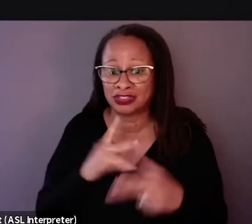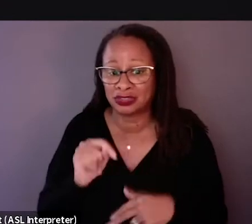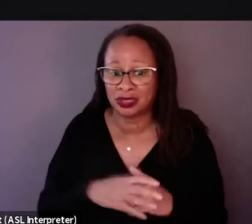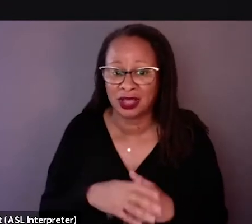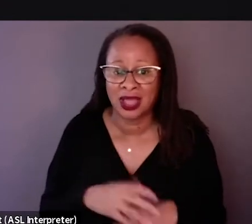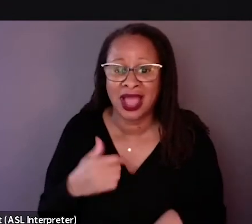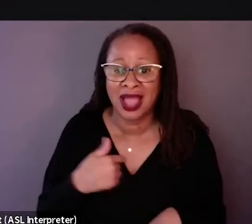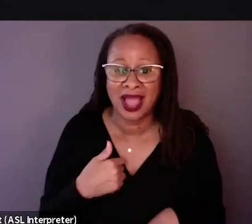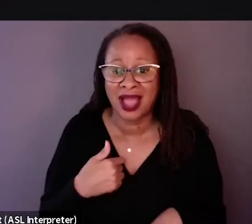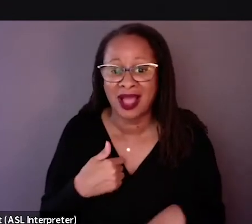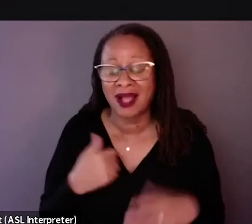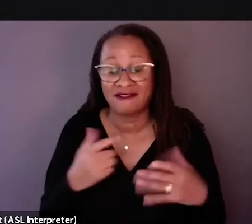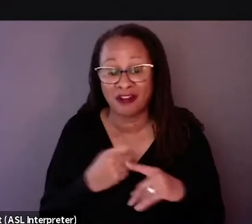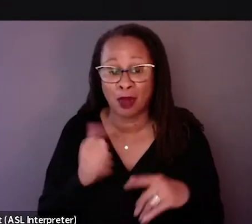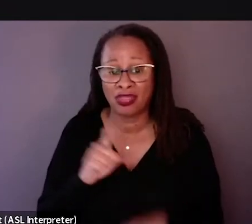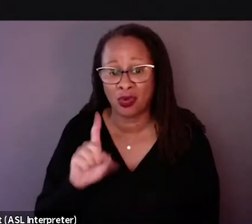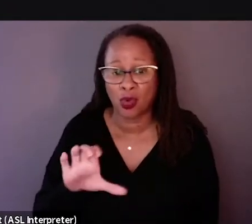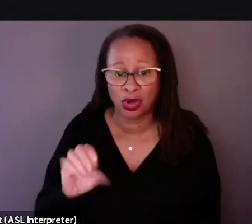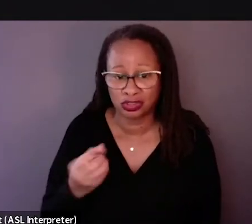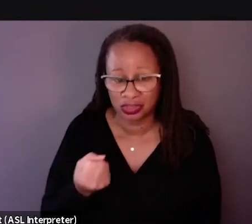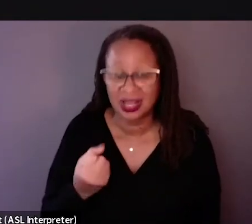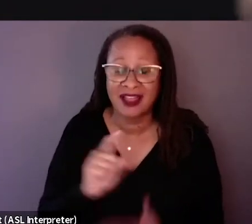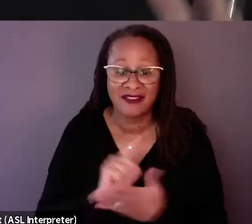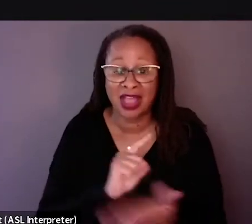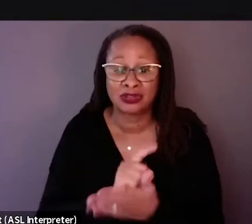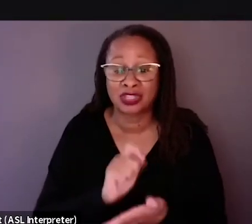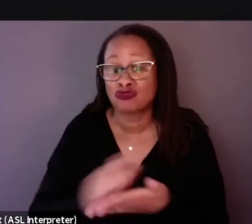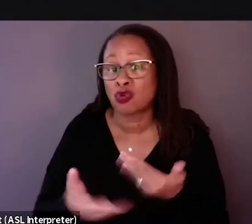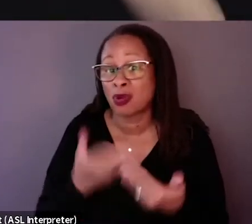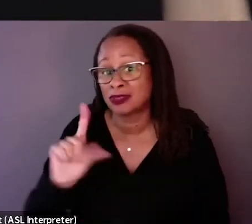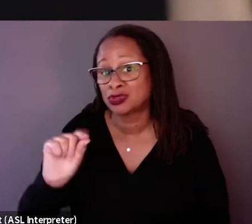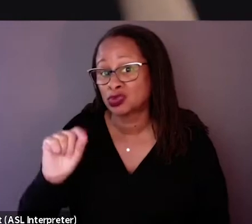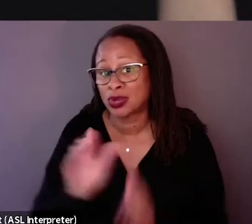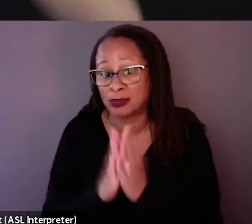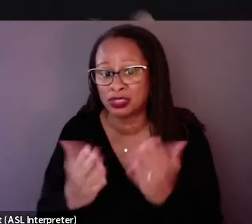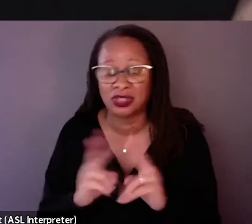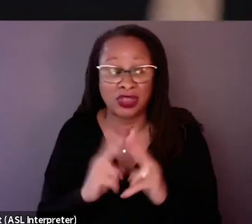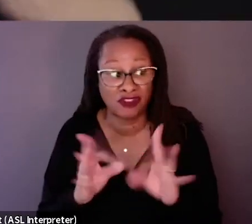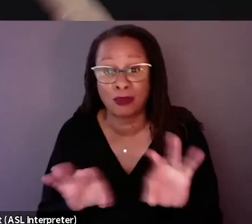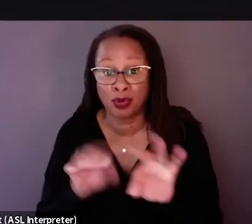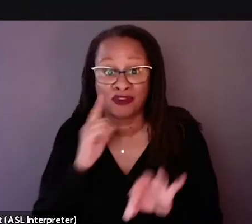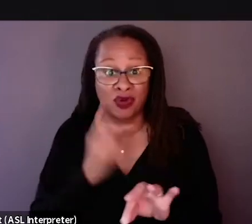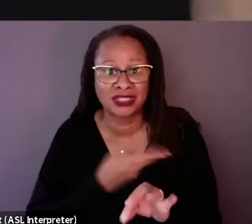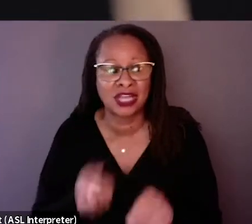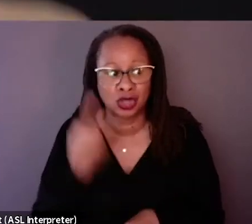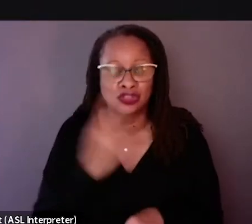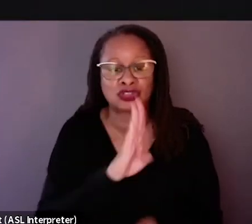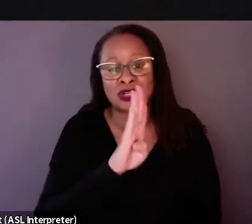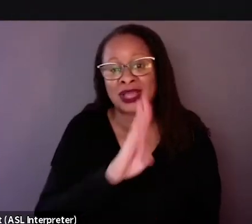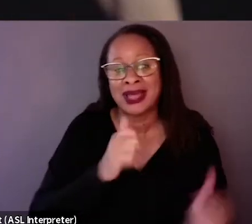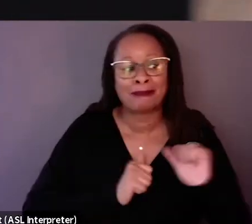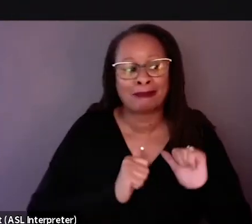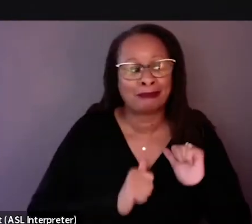hundreds of hours of footage that they took, they wrote nearly 20 books. And those were instrumental for us in really kind of understanding the play-by-play of how they got